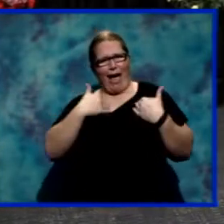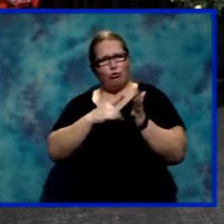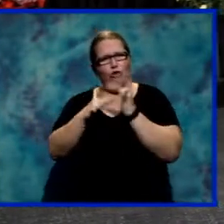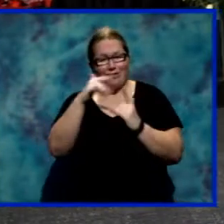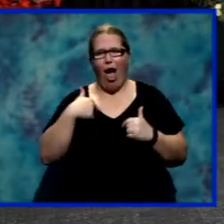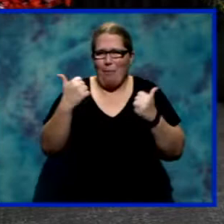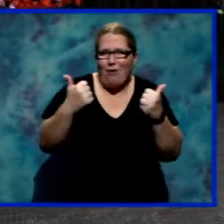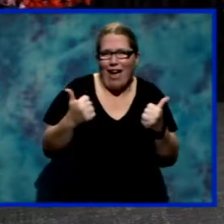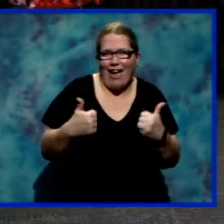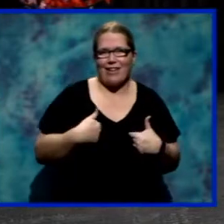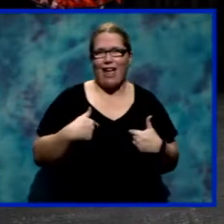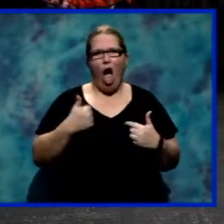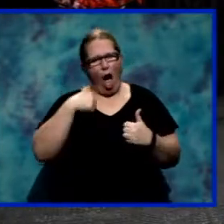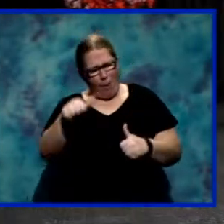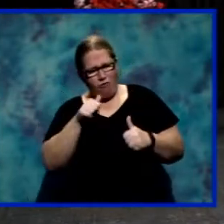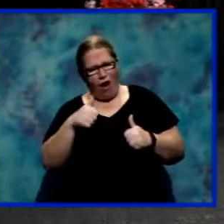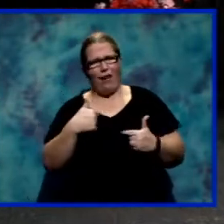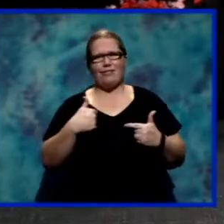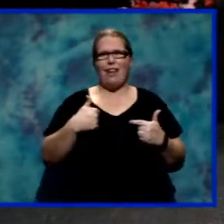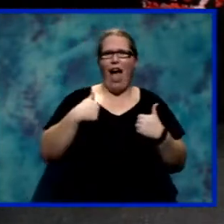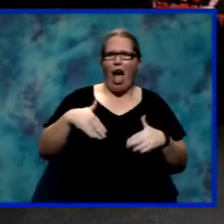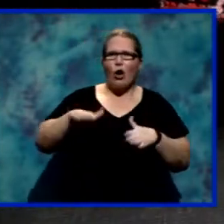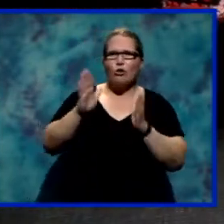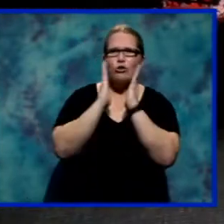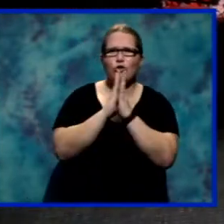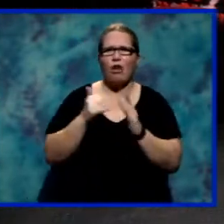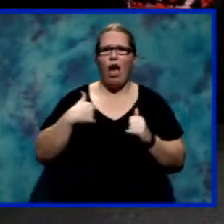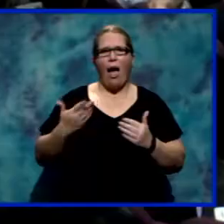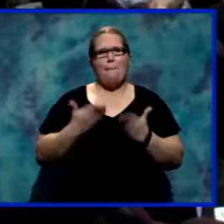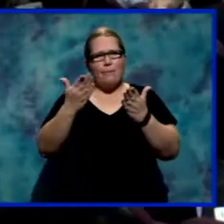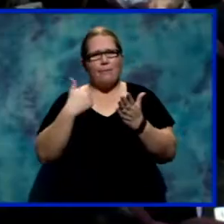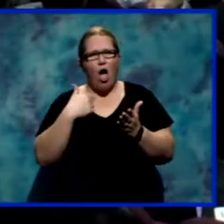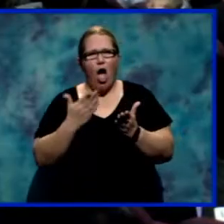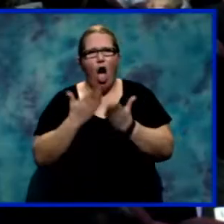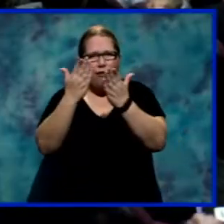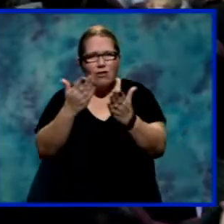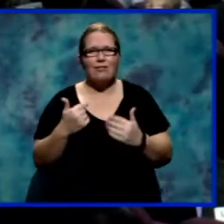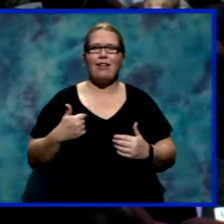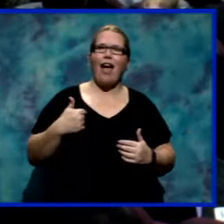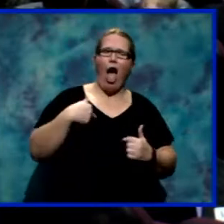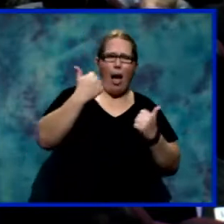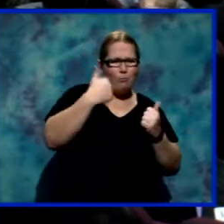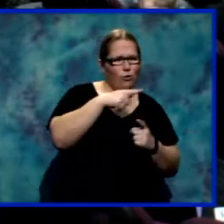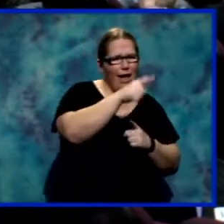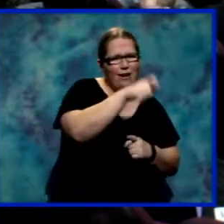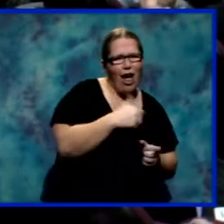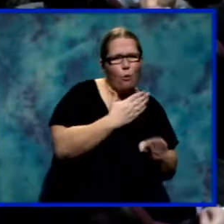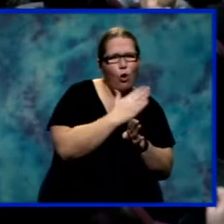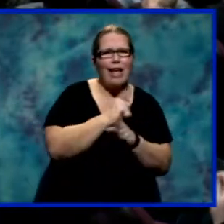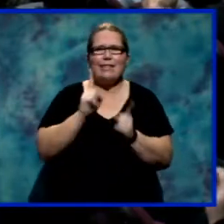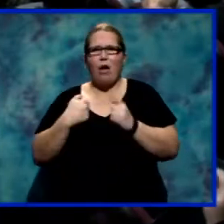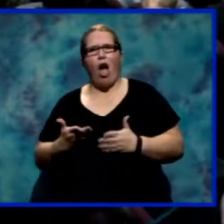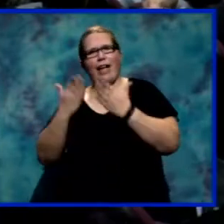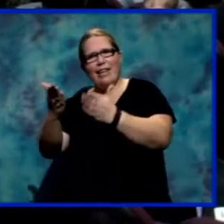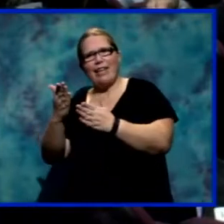Well, I'm all right. Well, I go to church, I pay my tithes and I pay my offerings and I dress up nicely and I'm quite generous and I'm kind to that bloke at work, and sometimes I give some money to